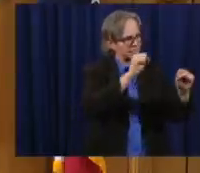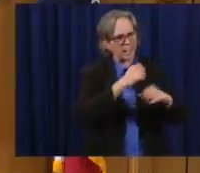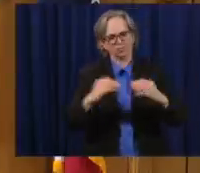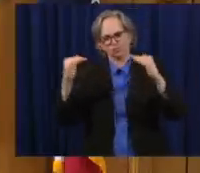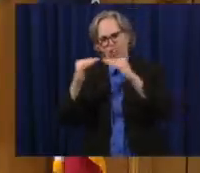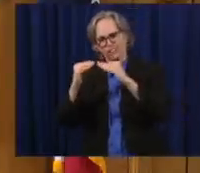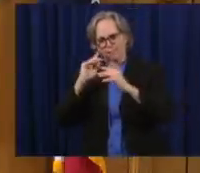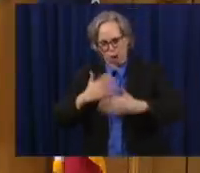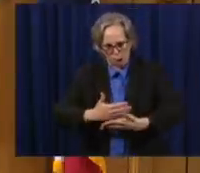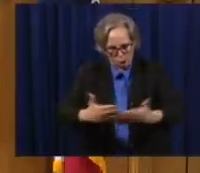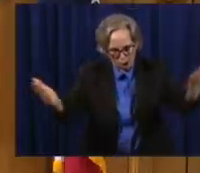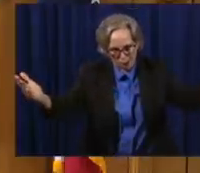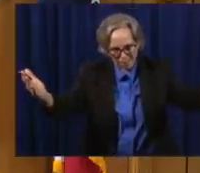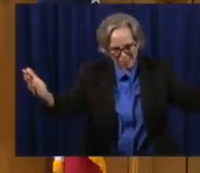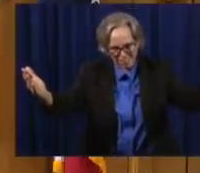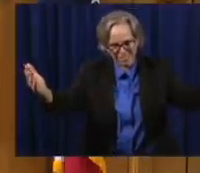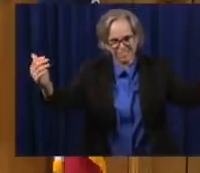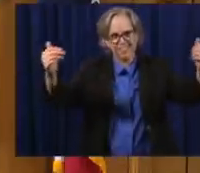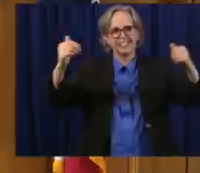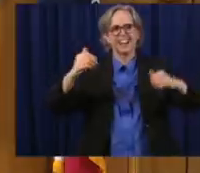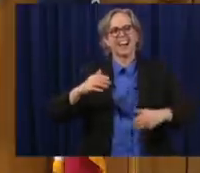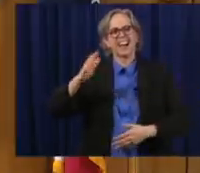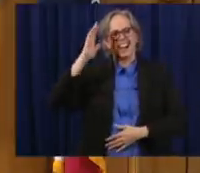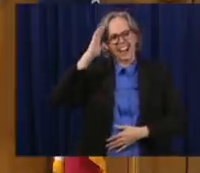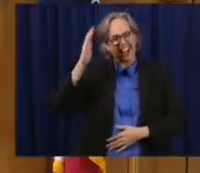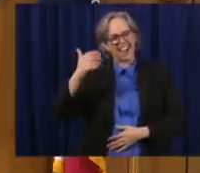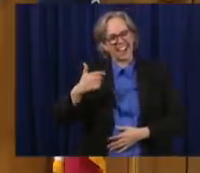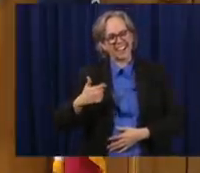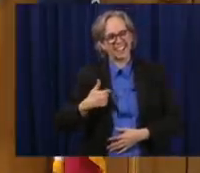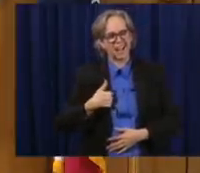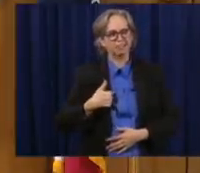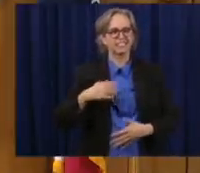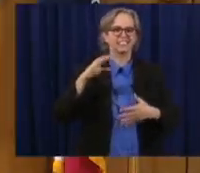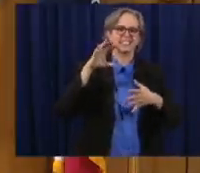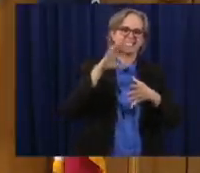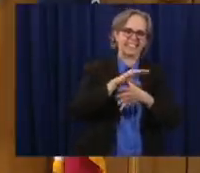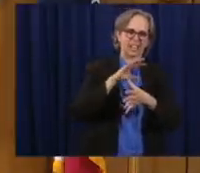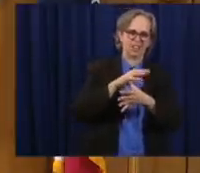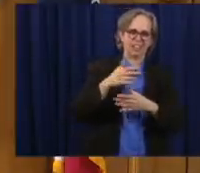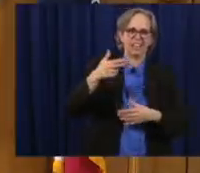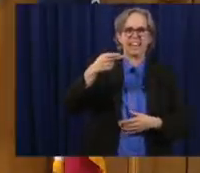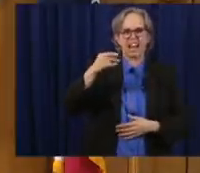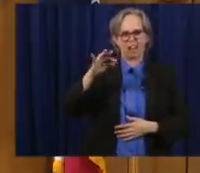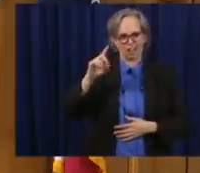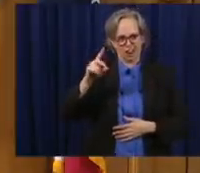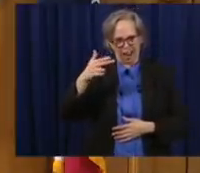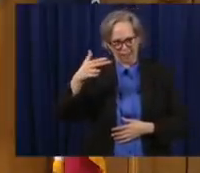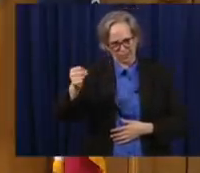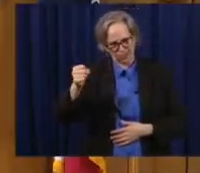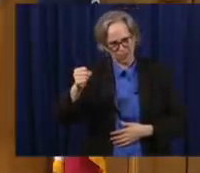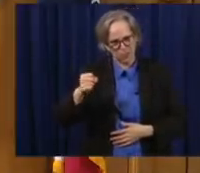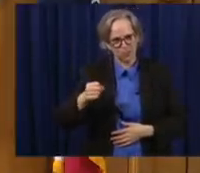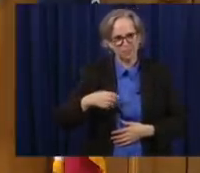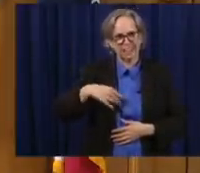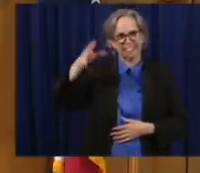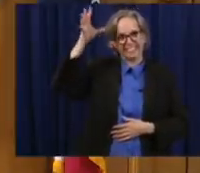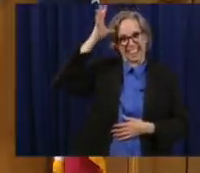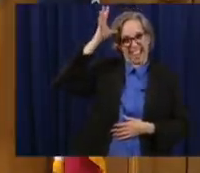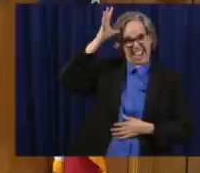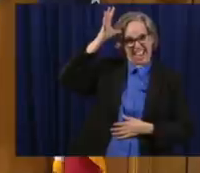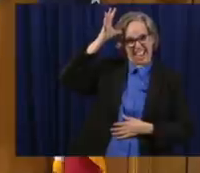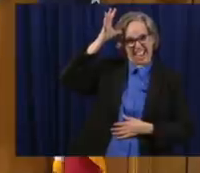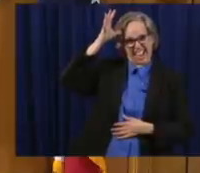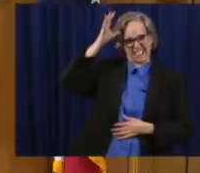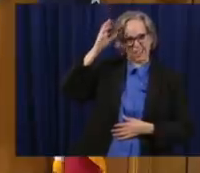all. Hi, my name is Ian Maple. I'm a senior at Hilliard-Davidson High School, and my dad is Rob Maple,